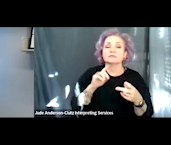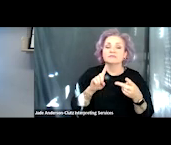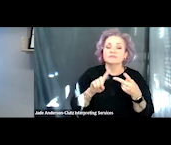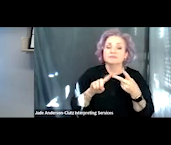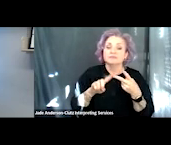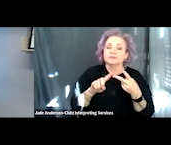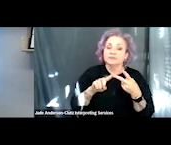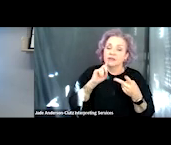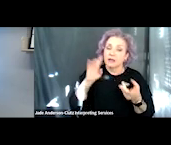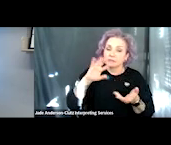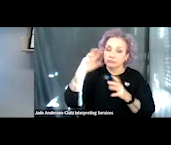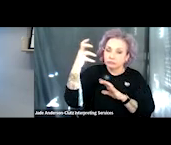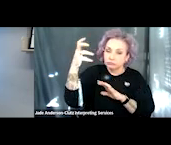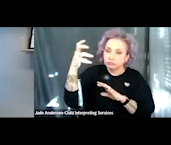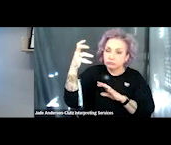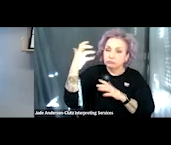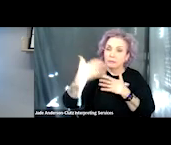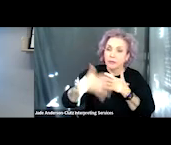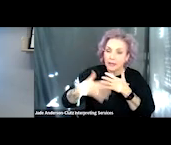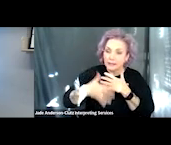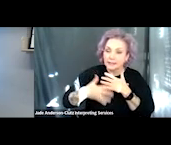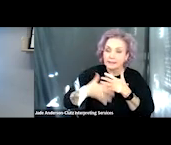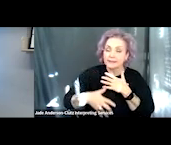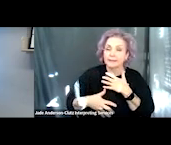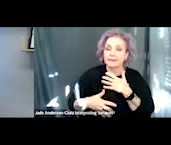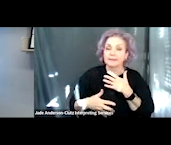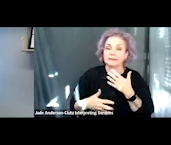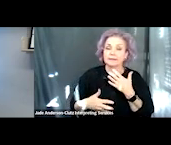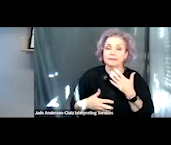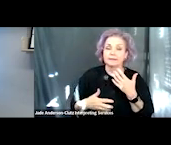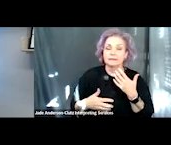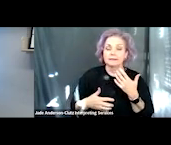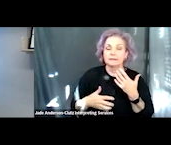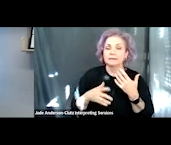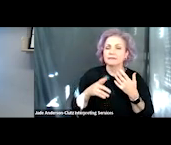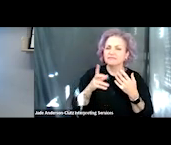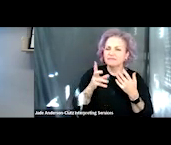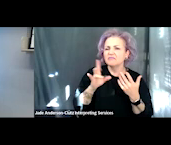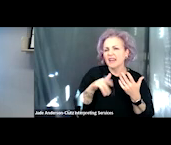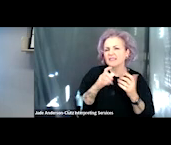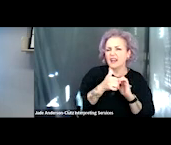sort of area of expertise, lies more along this side of the story, where what actually